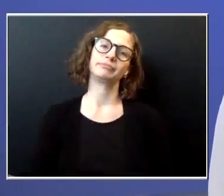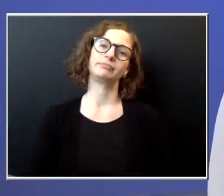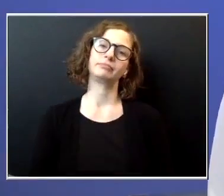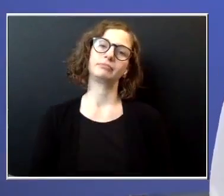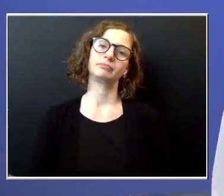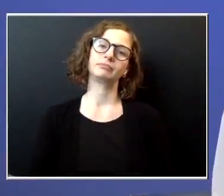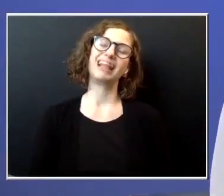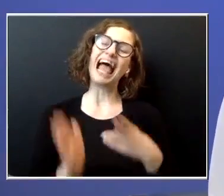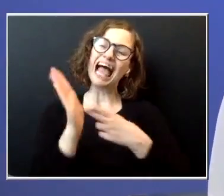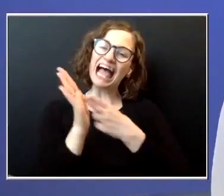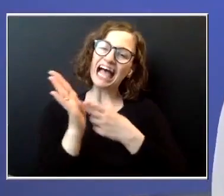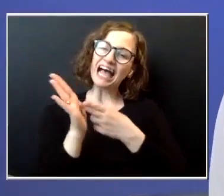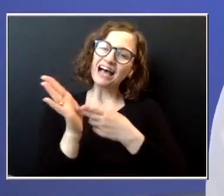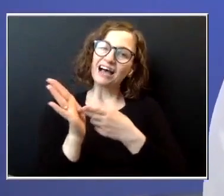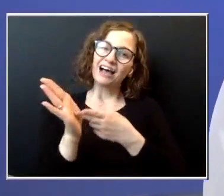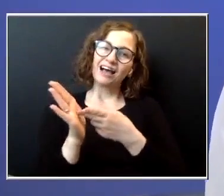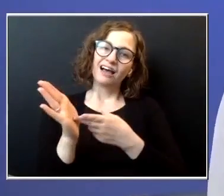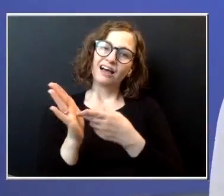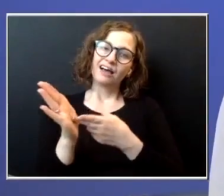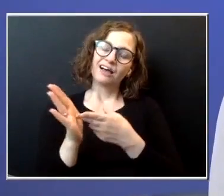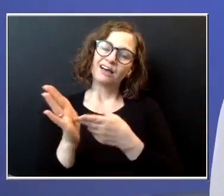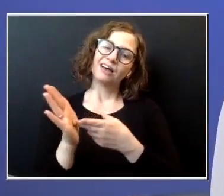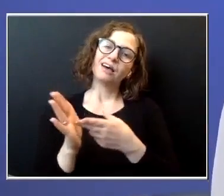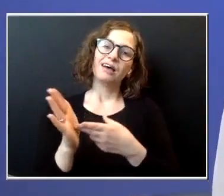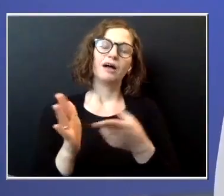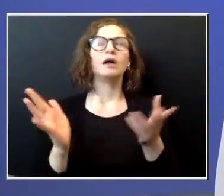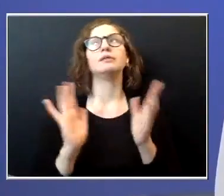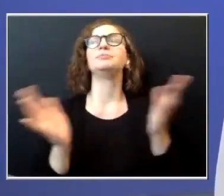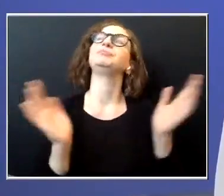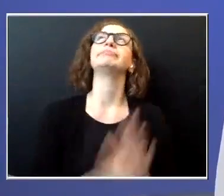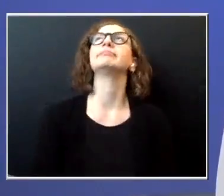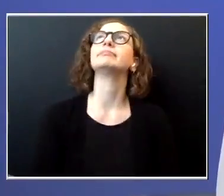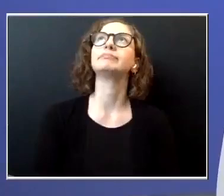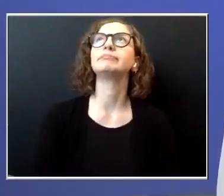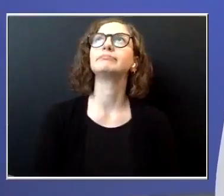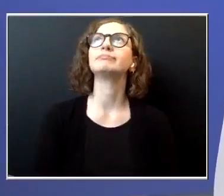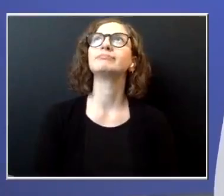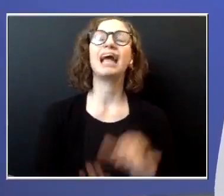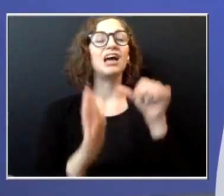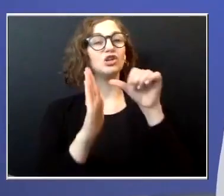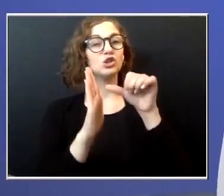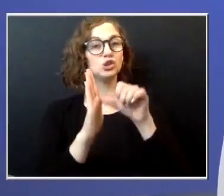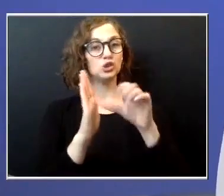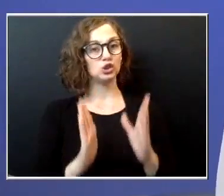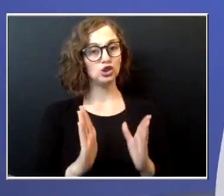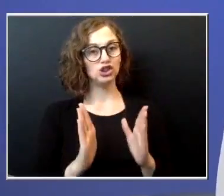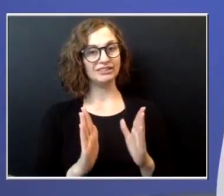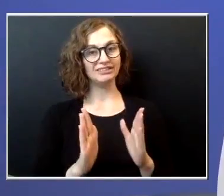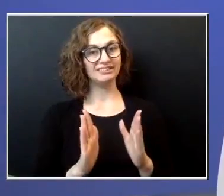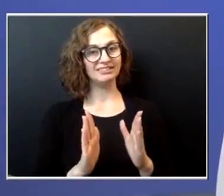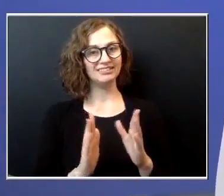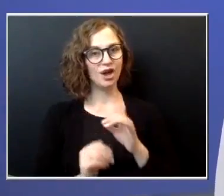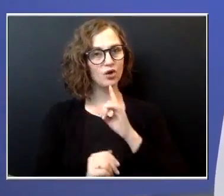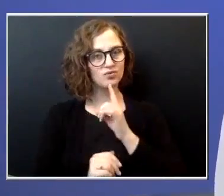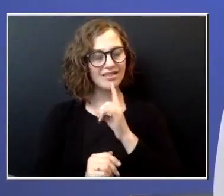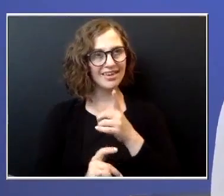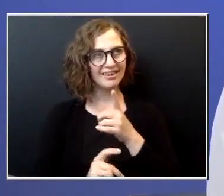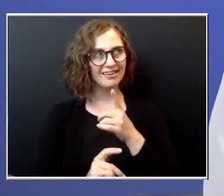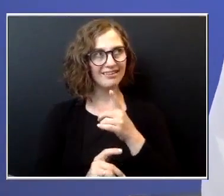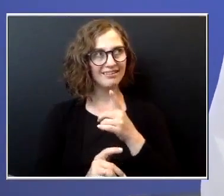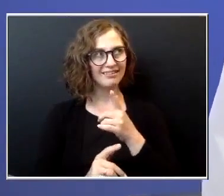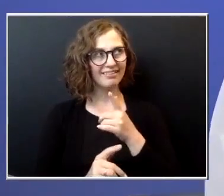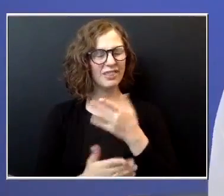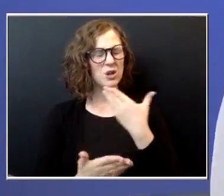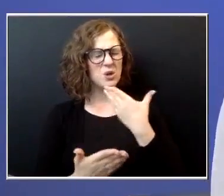honestly, some of the things are, because I have to say the surgeons really are good. And they have